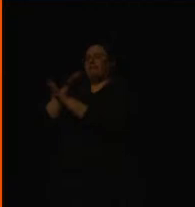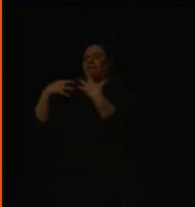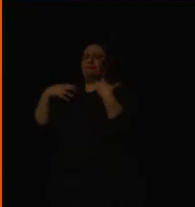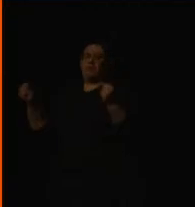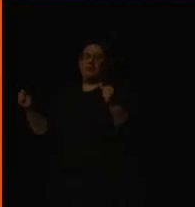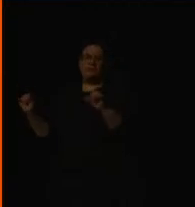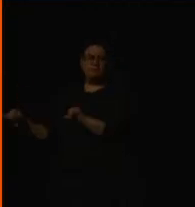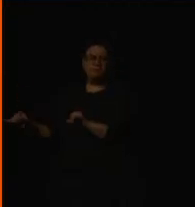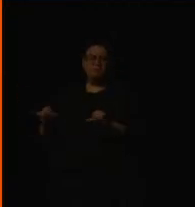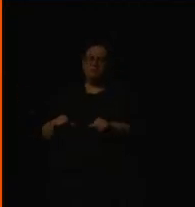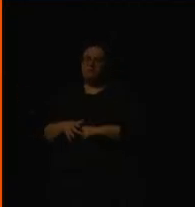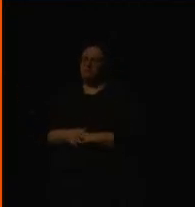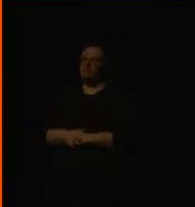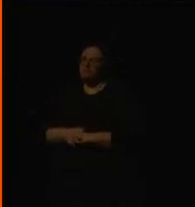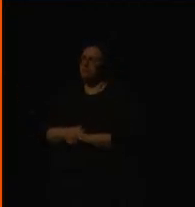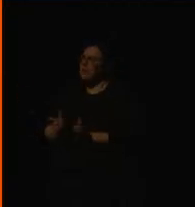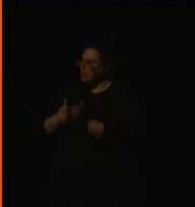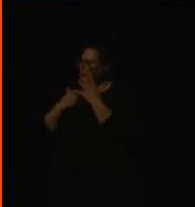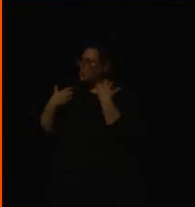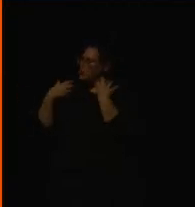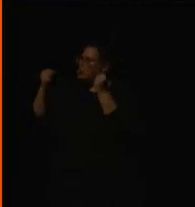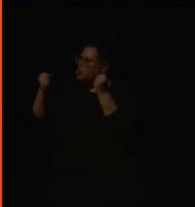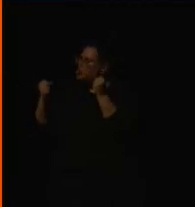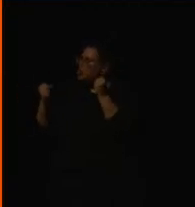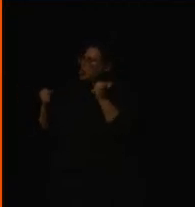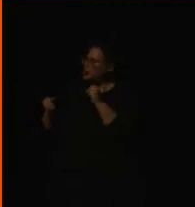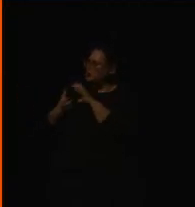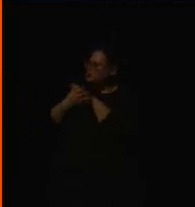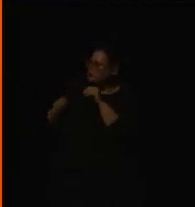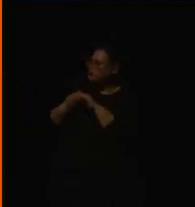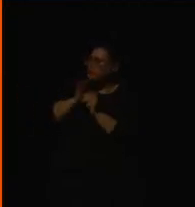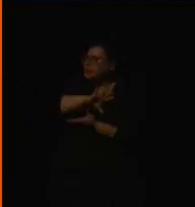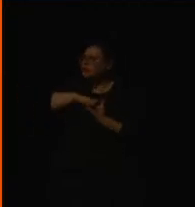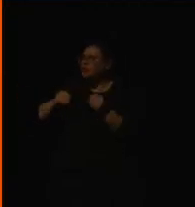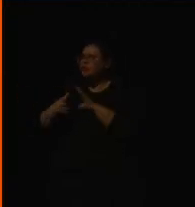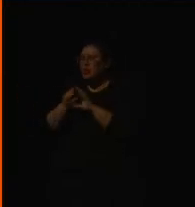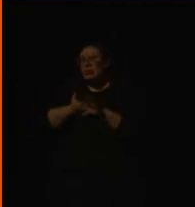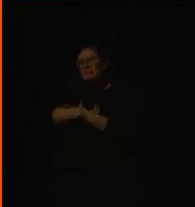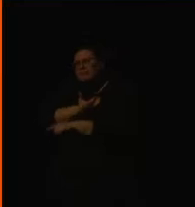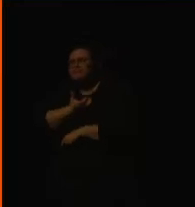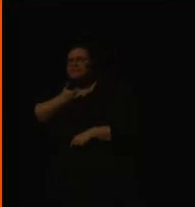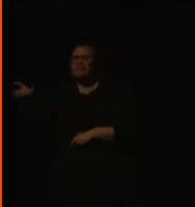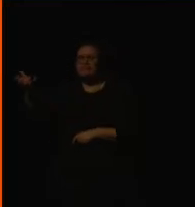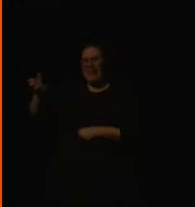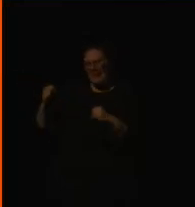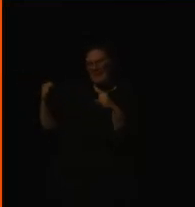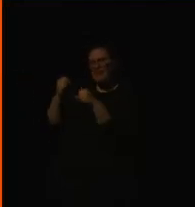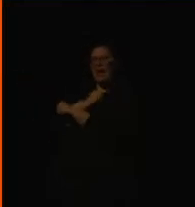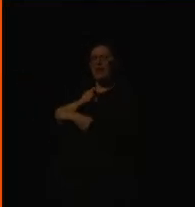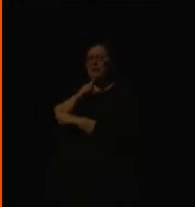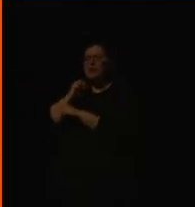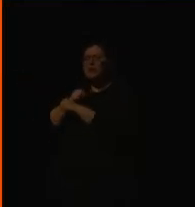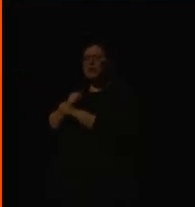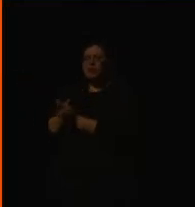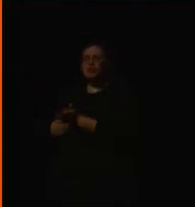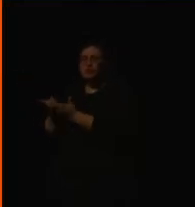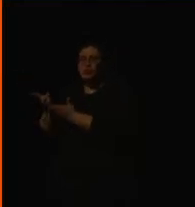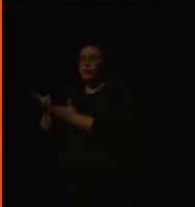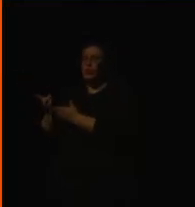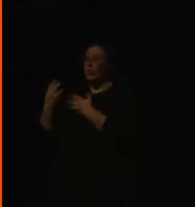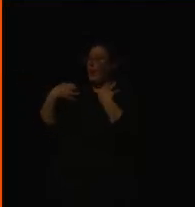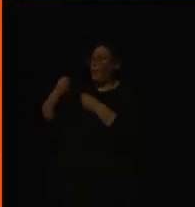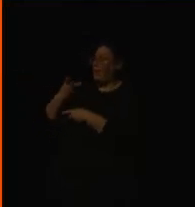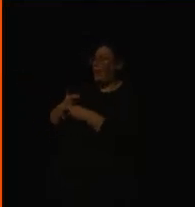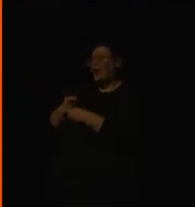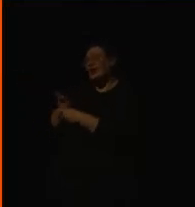courage. It took courage to share his powerful story and to fight for an essential truth that healthcare is a right,